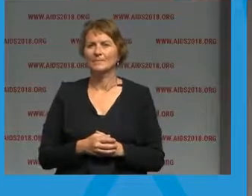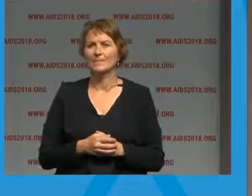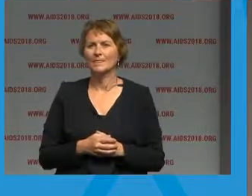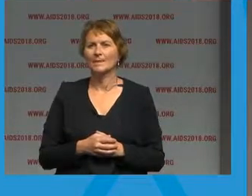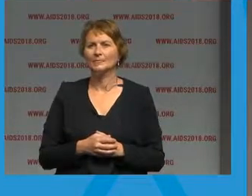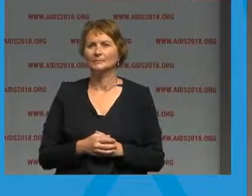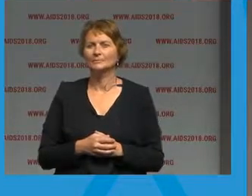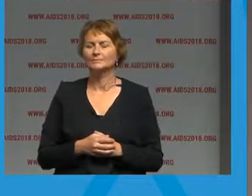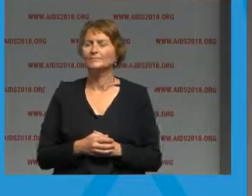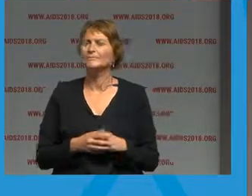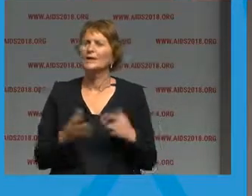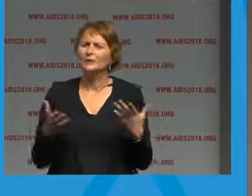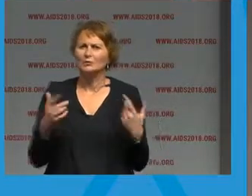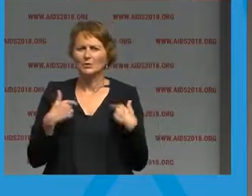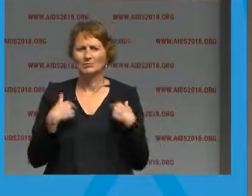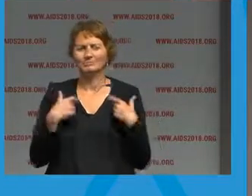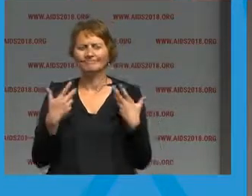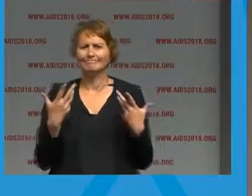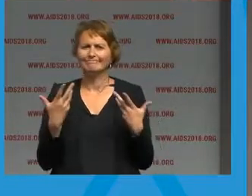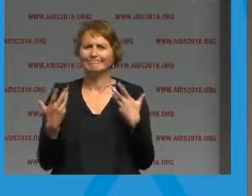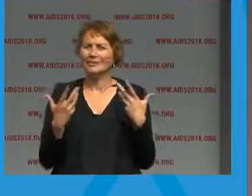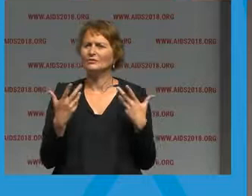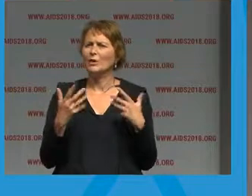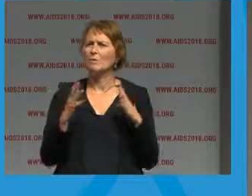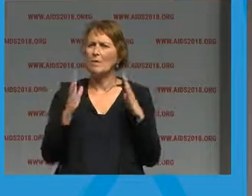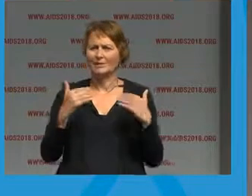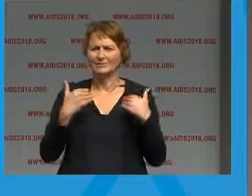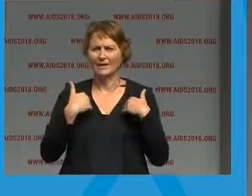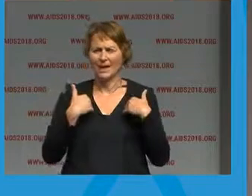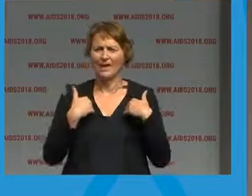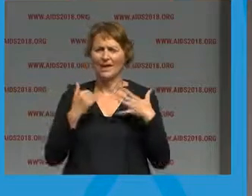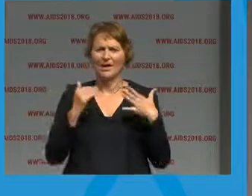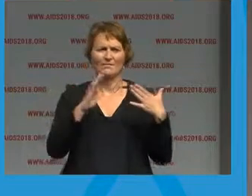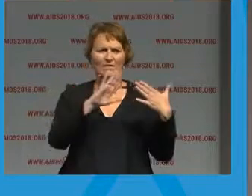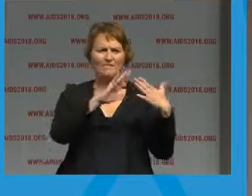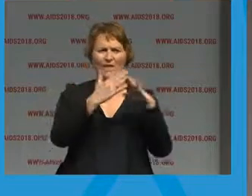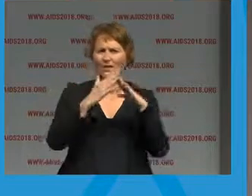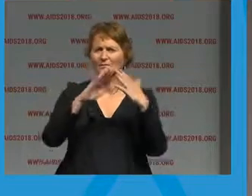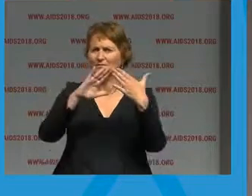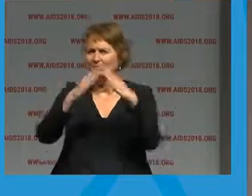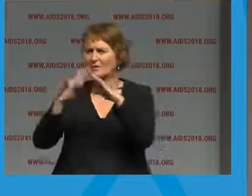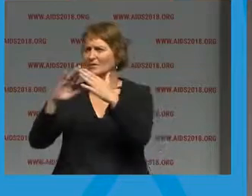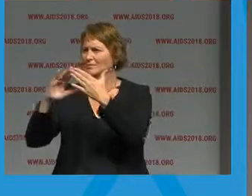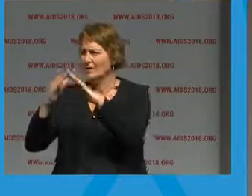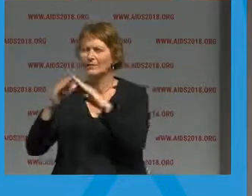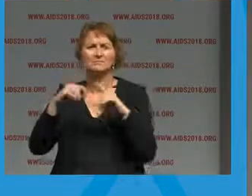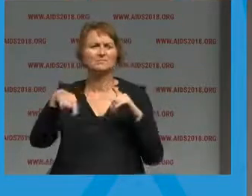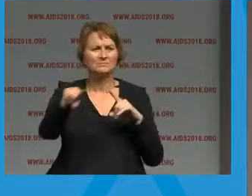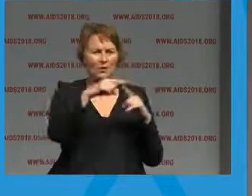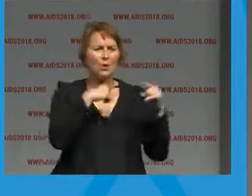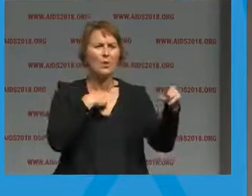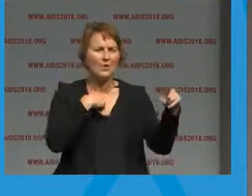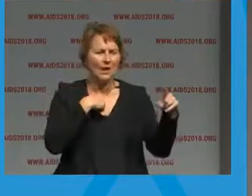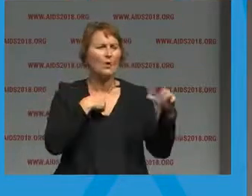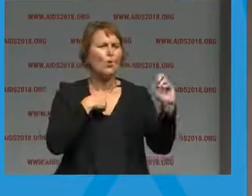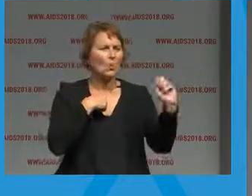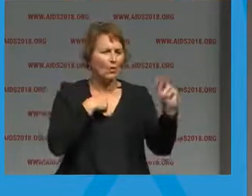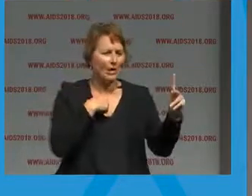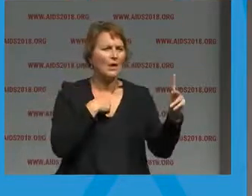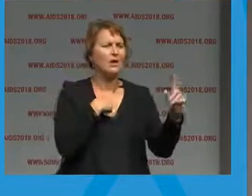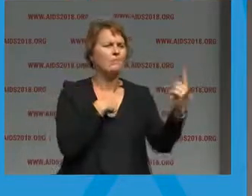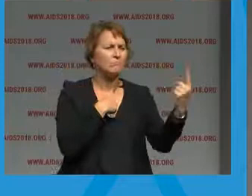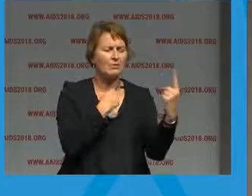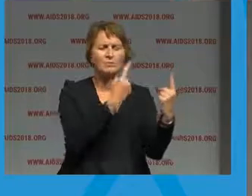coordination and kind of a village, it requires a village to put a treatment system together, had